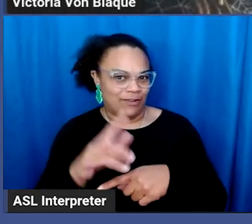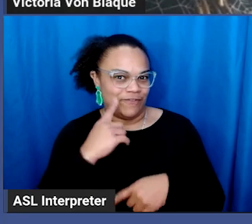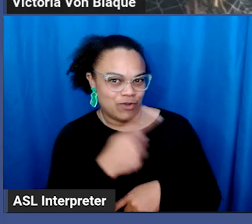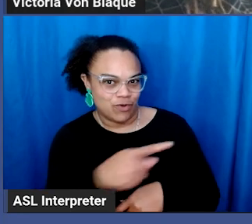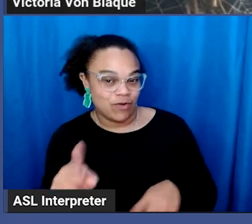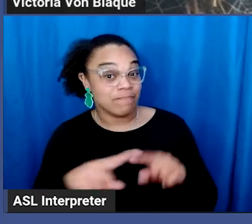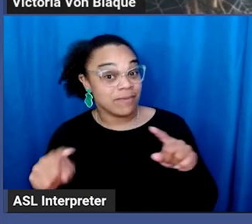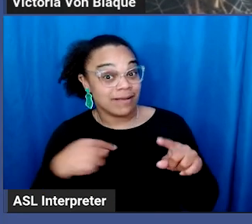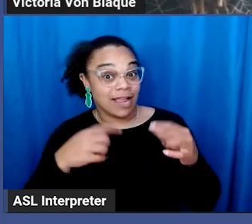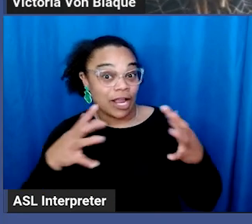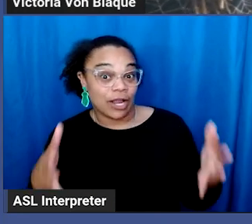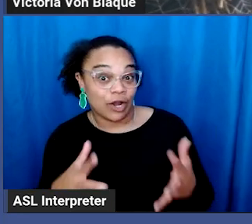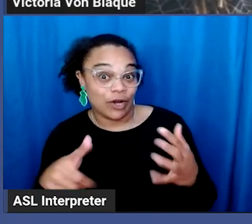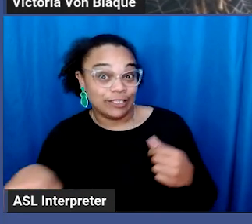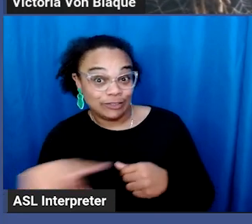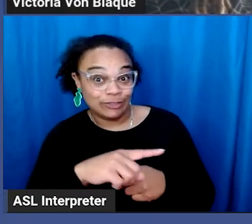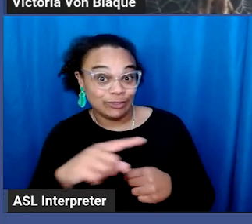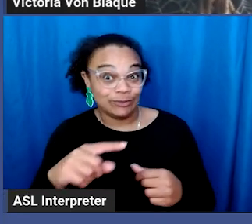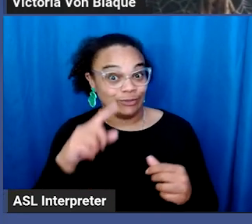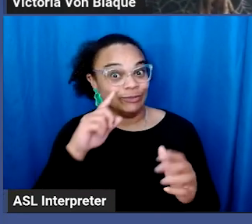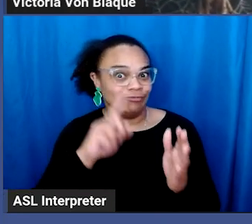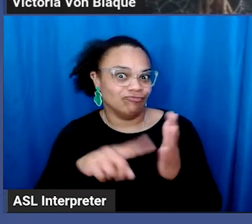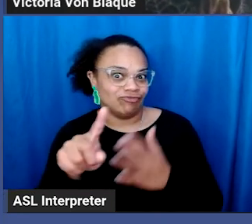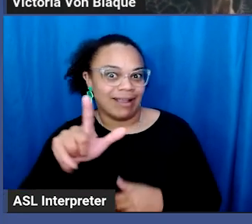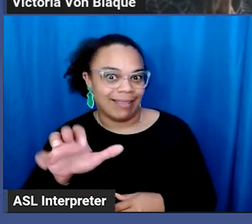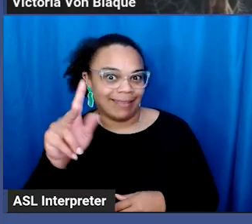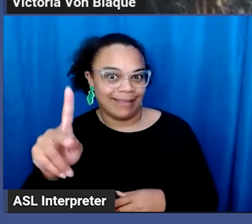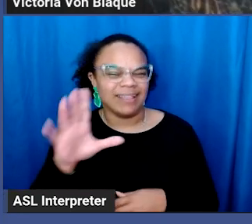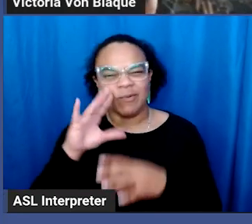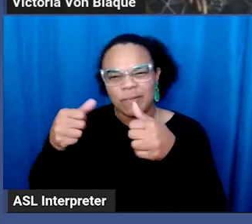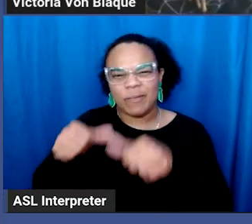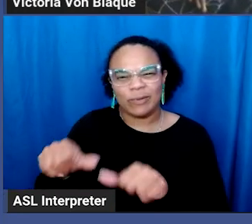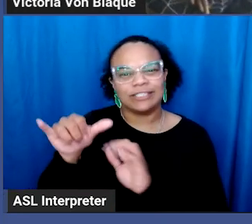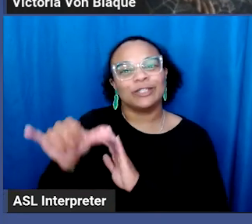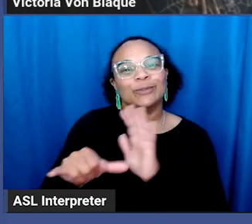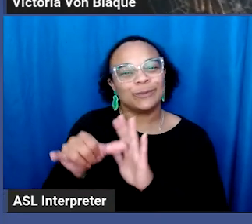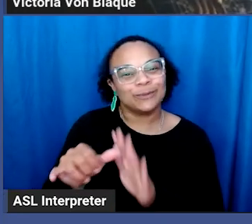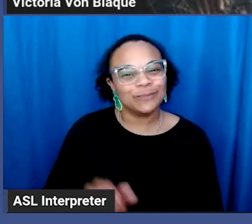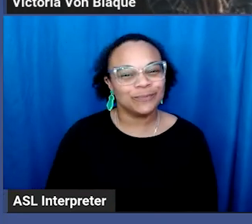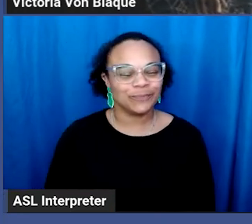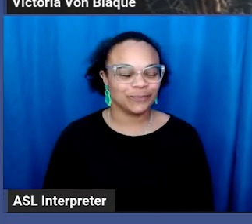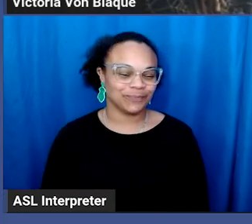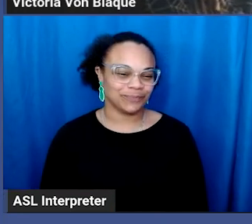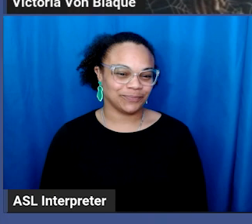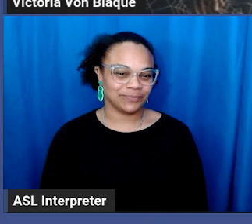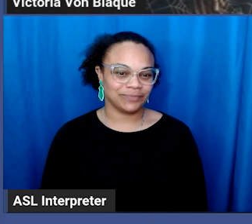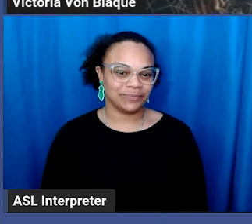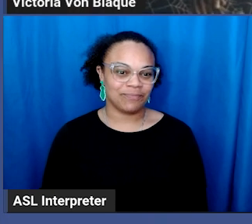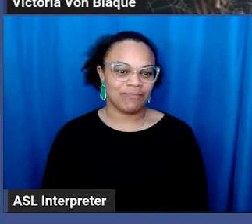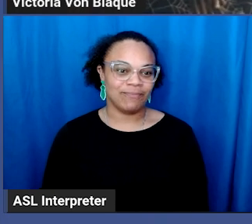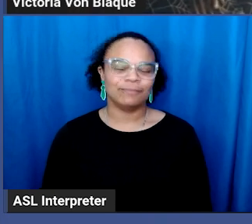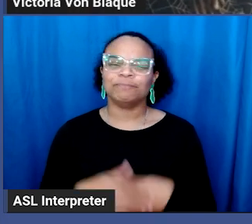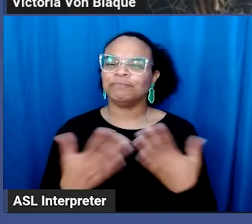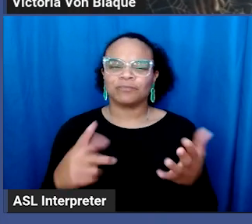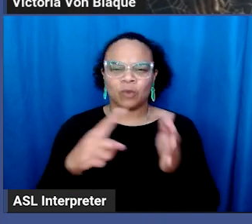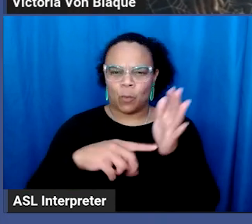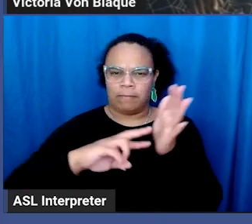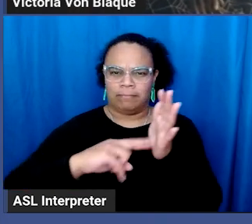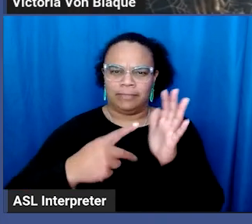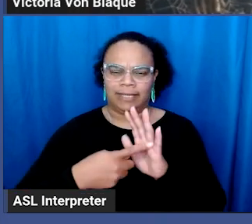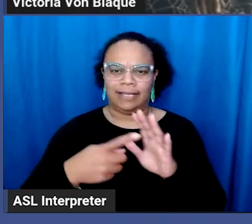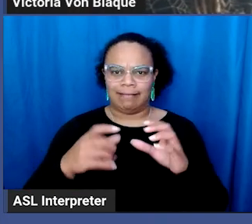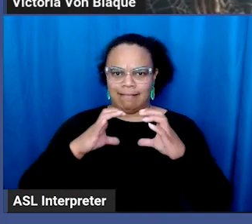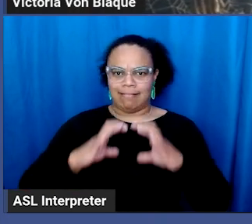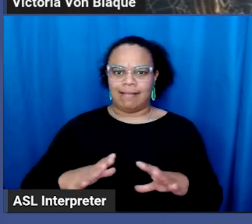that will be attached on YouTube. So what is a